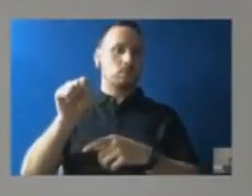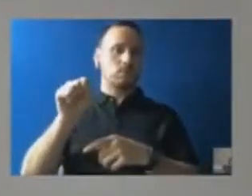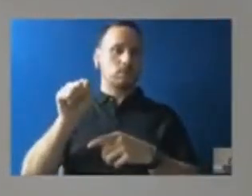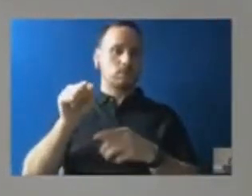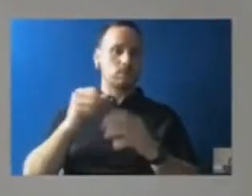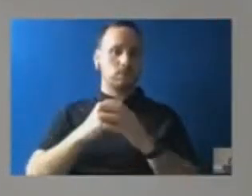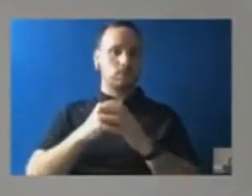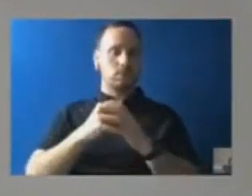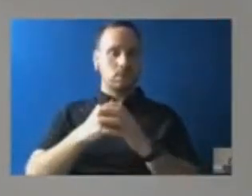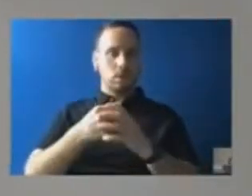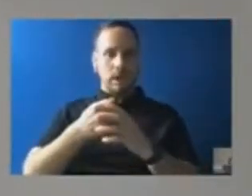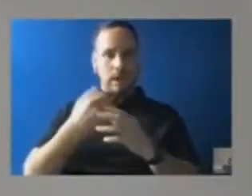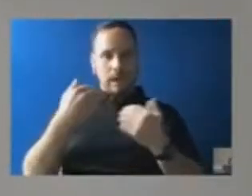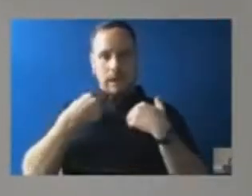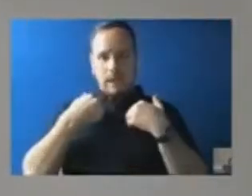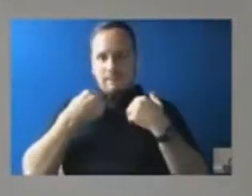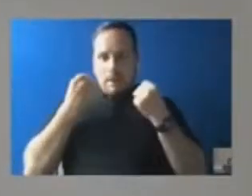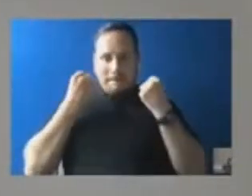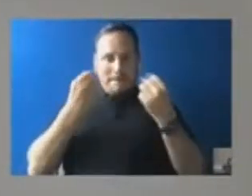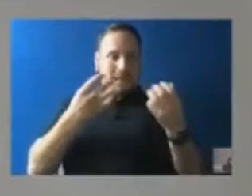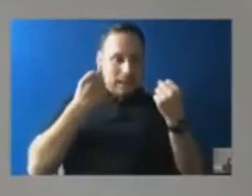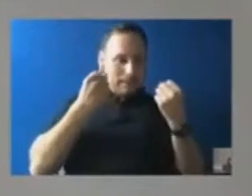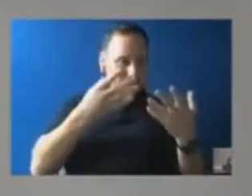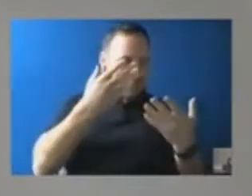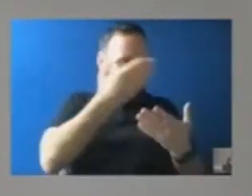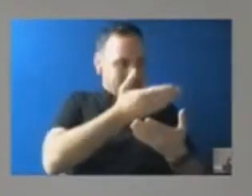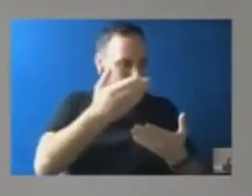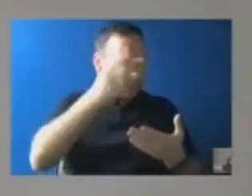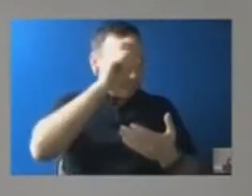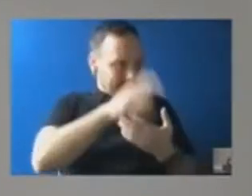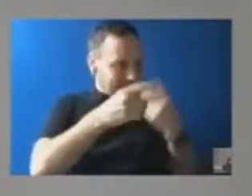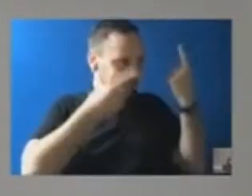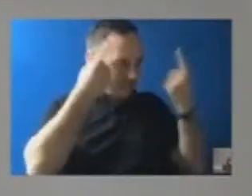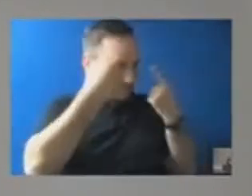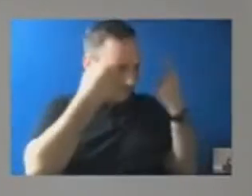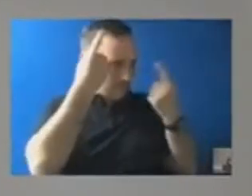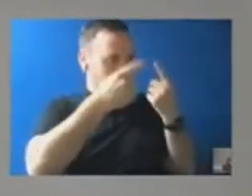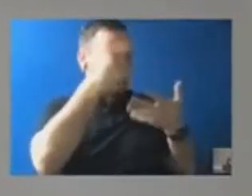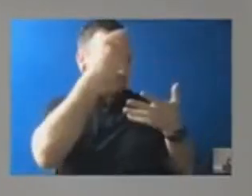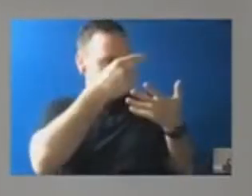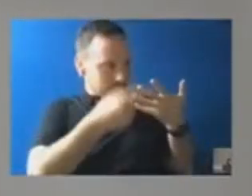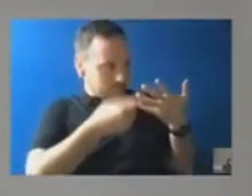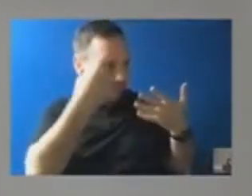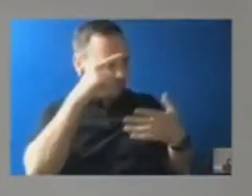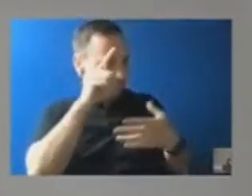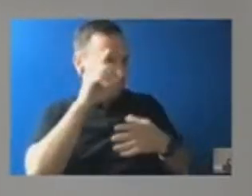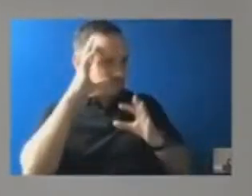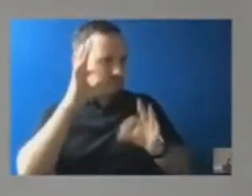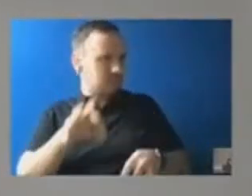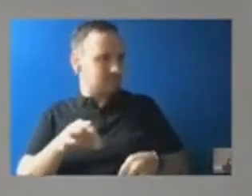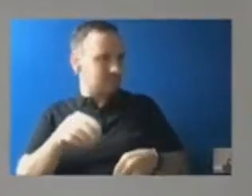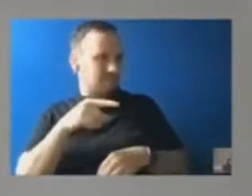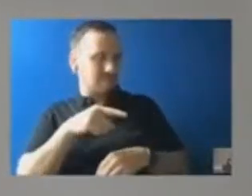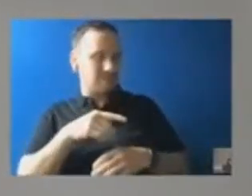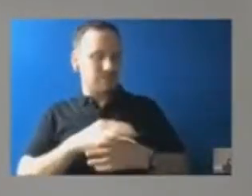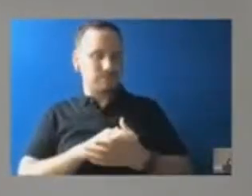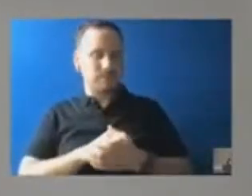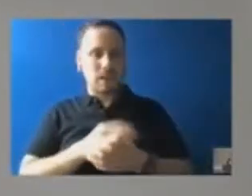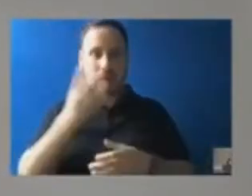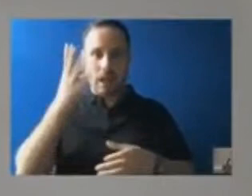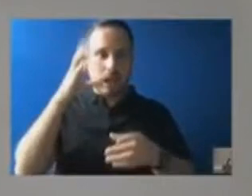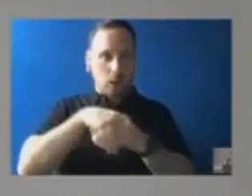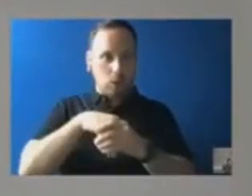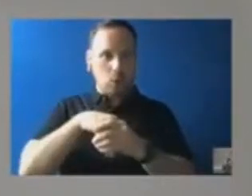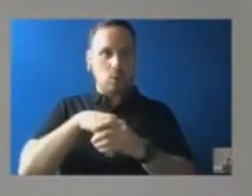that need to be taken into consideration regarding decisions that we would make. including the numbers